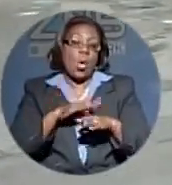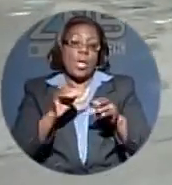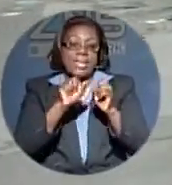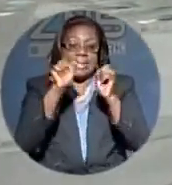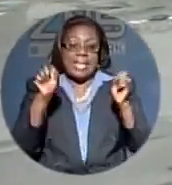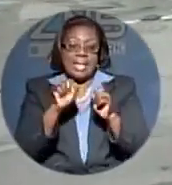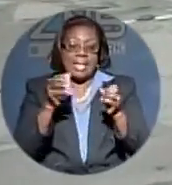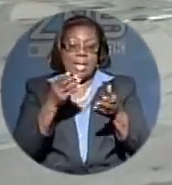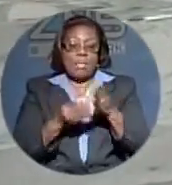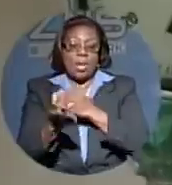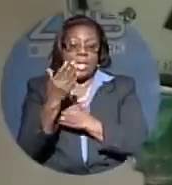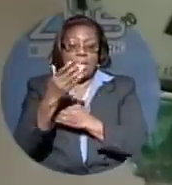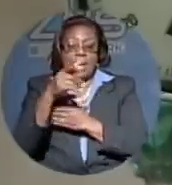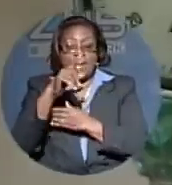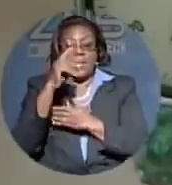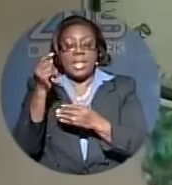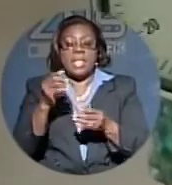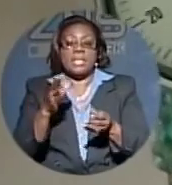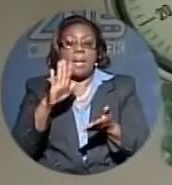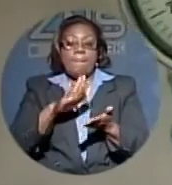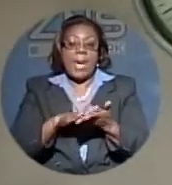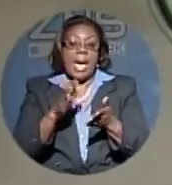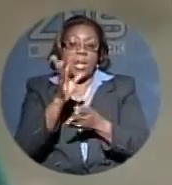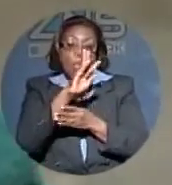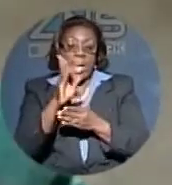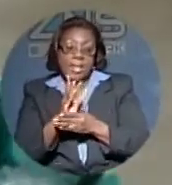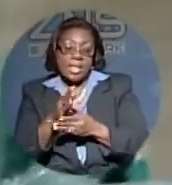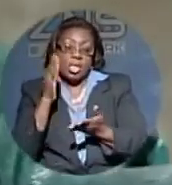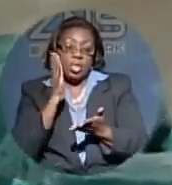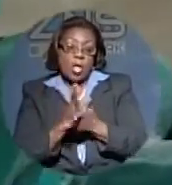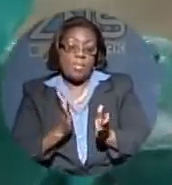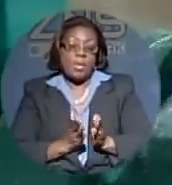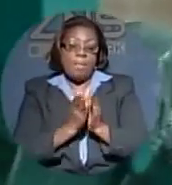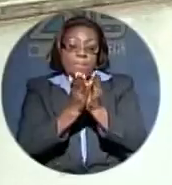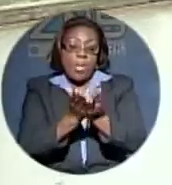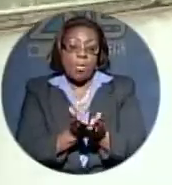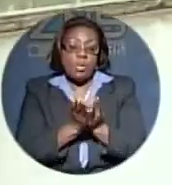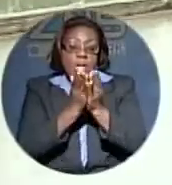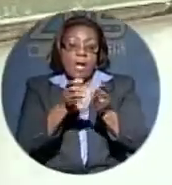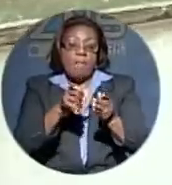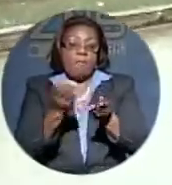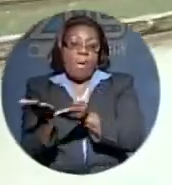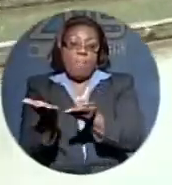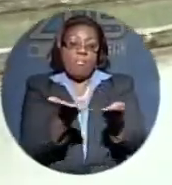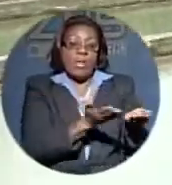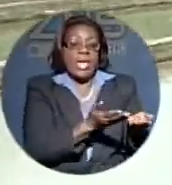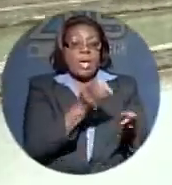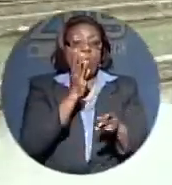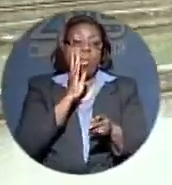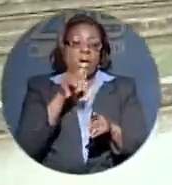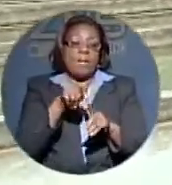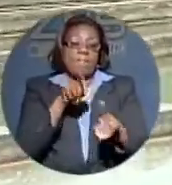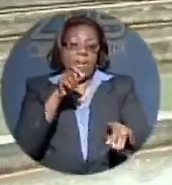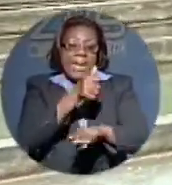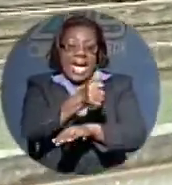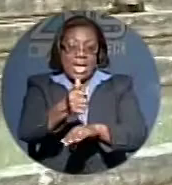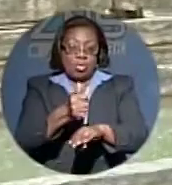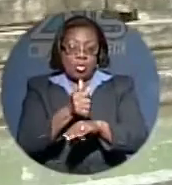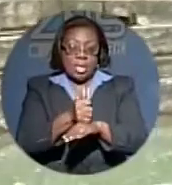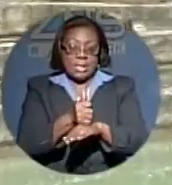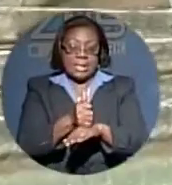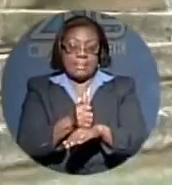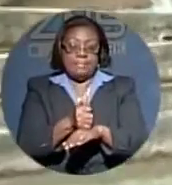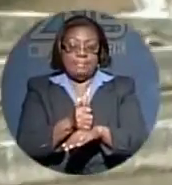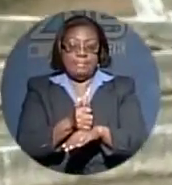inclement weather hindered the Titus tanker from barging in just under 3 million gallons of water from Andros. This in addition to